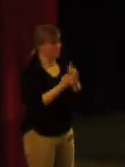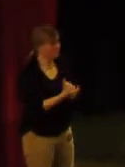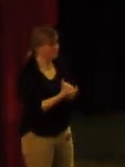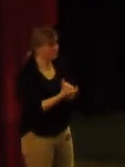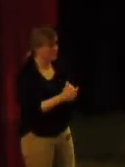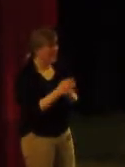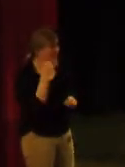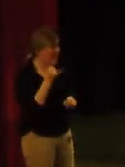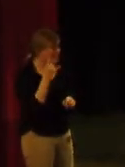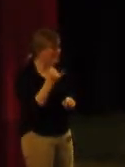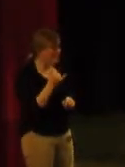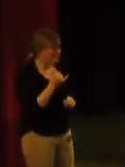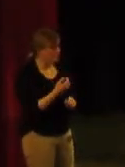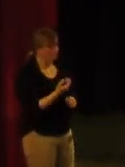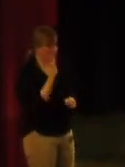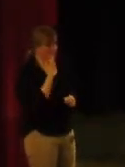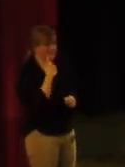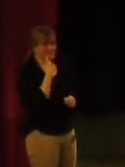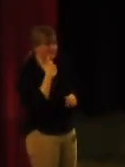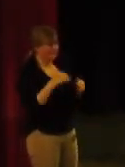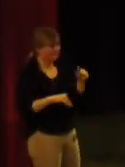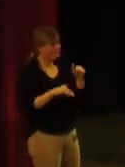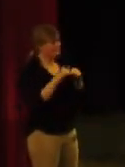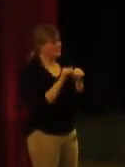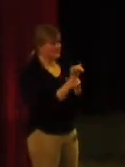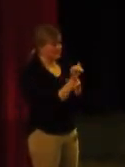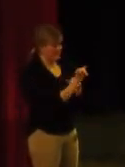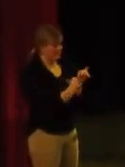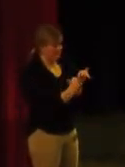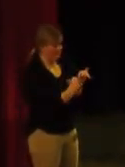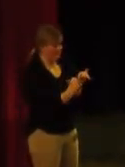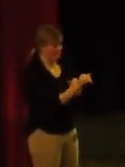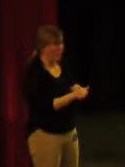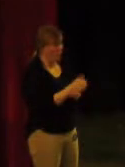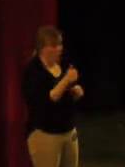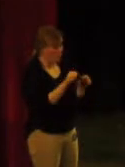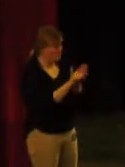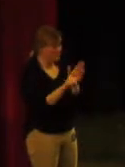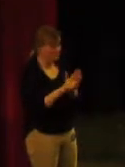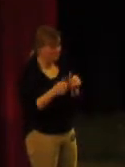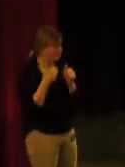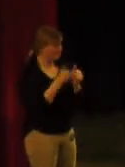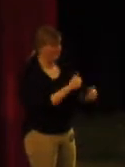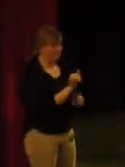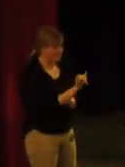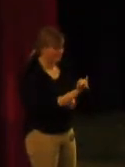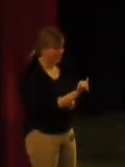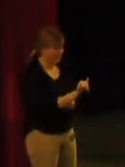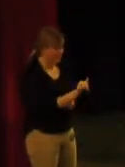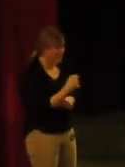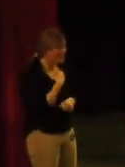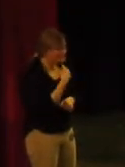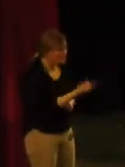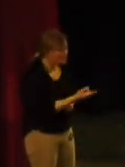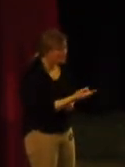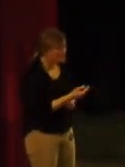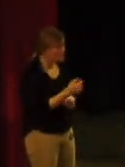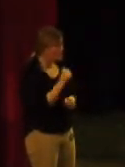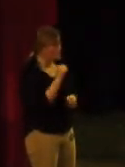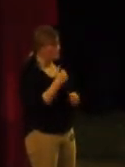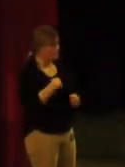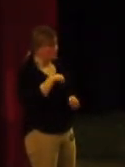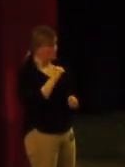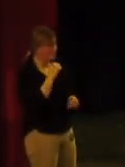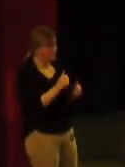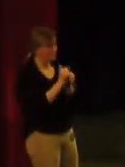but California just reached that point fairly recently. And other states are going to be following suit. So, like I said, even though we're further away from the